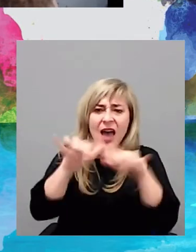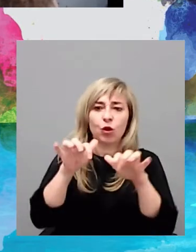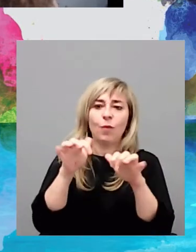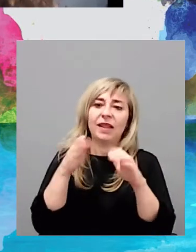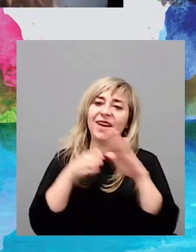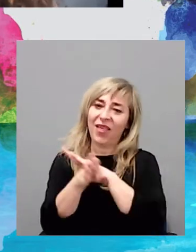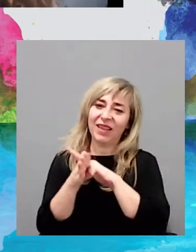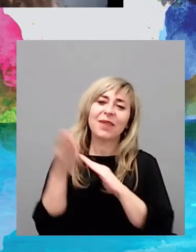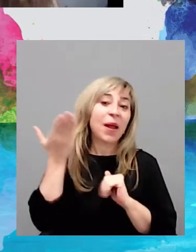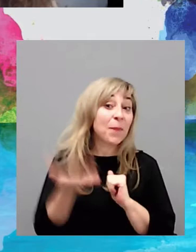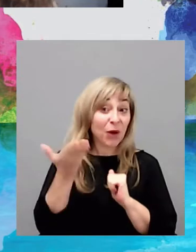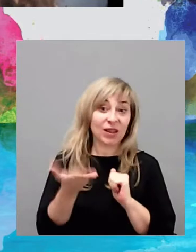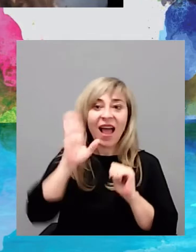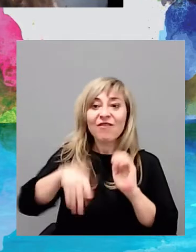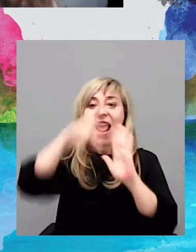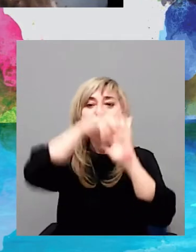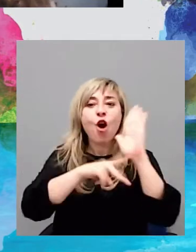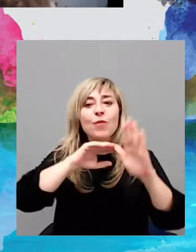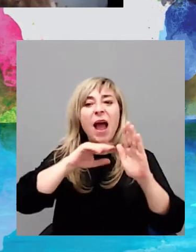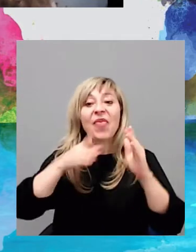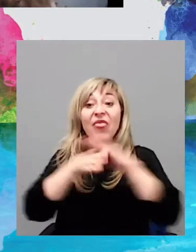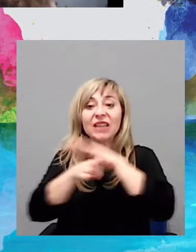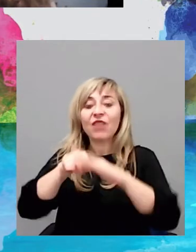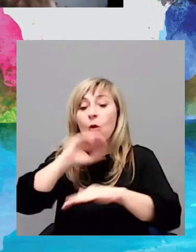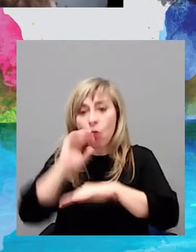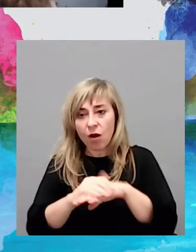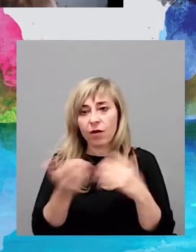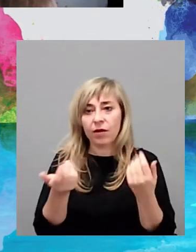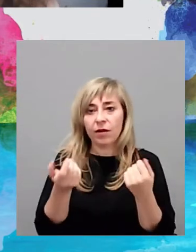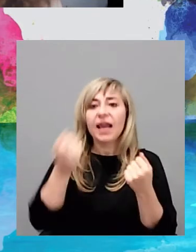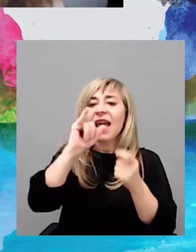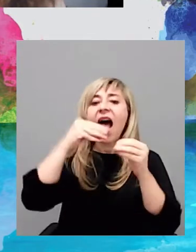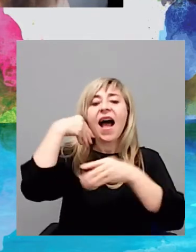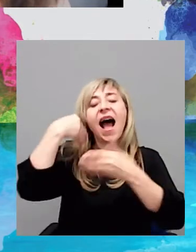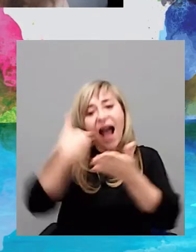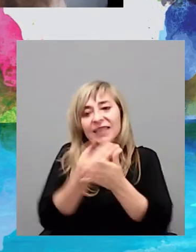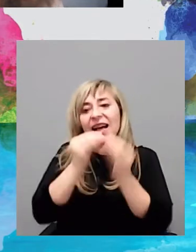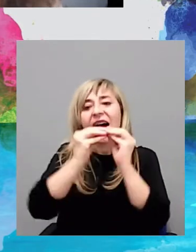offer, to comply with regulations and also to